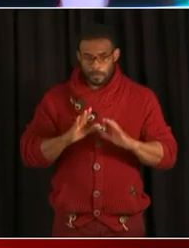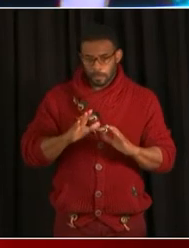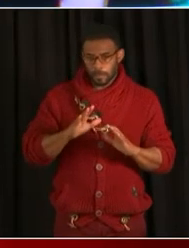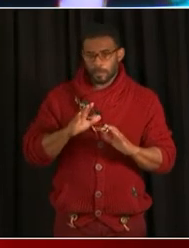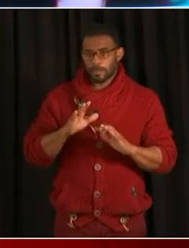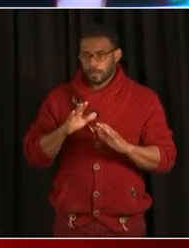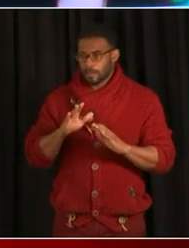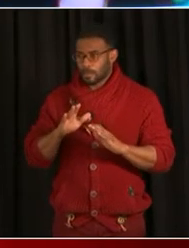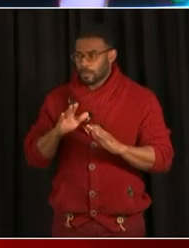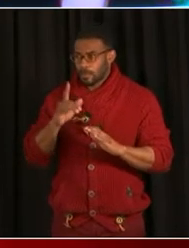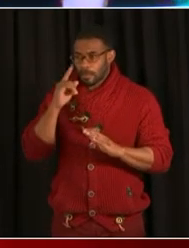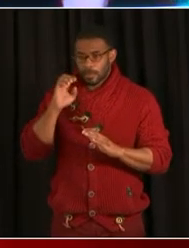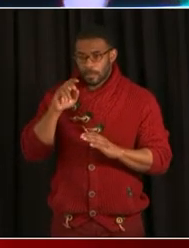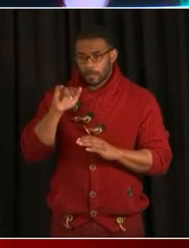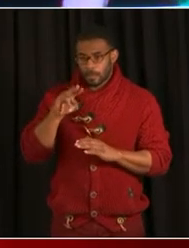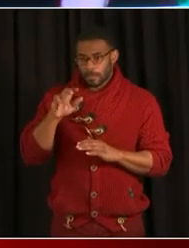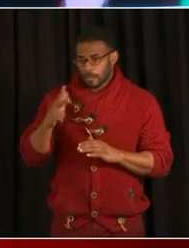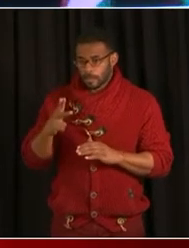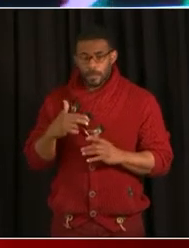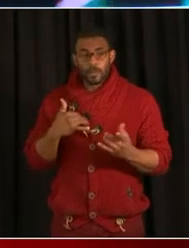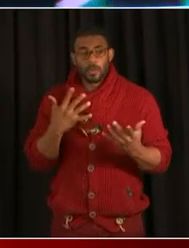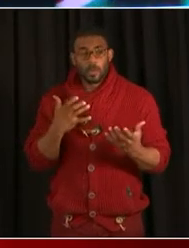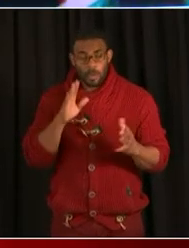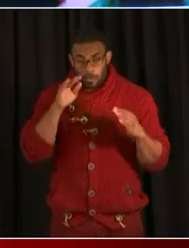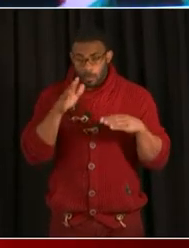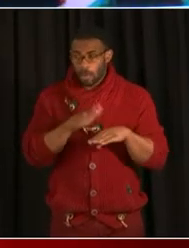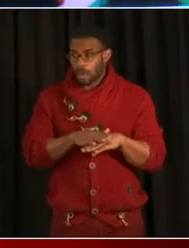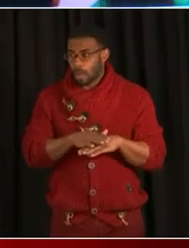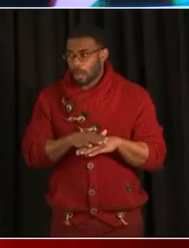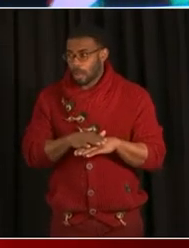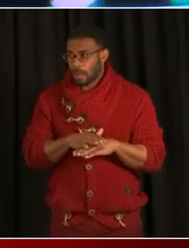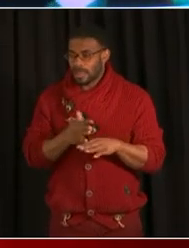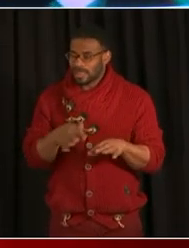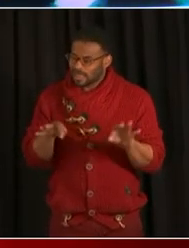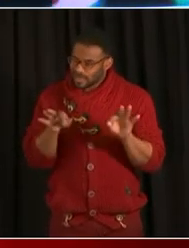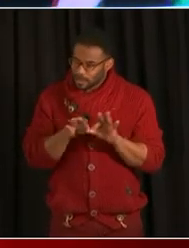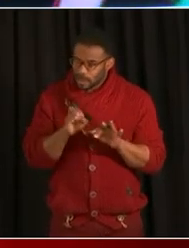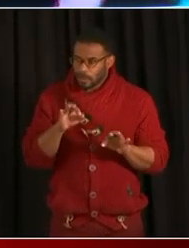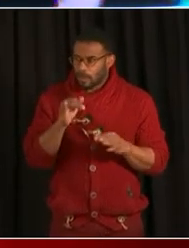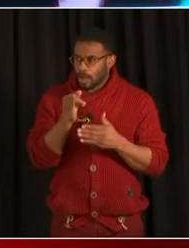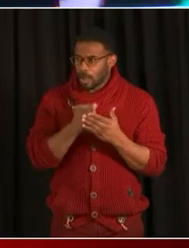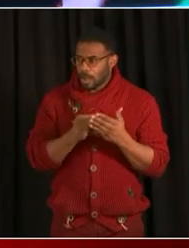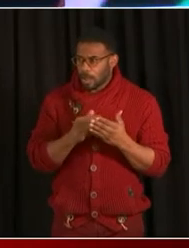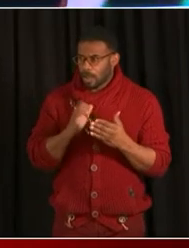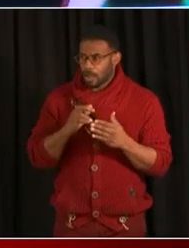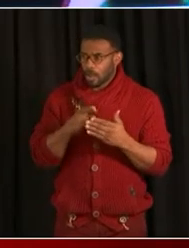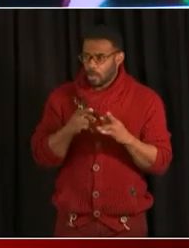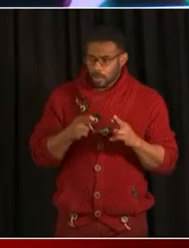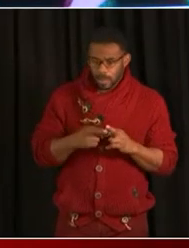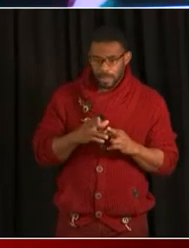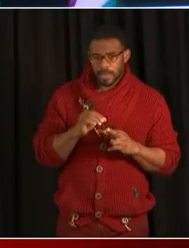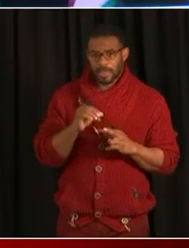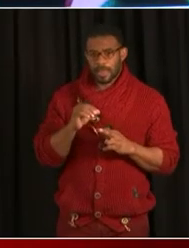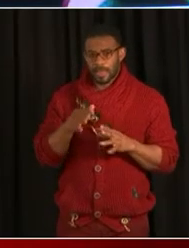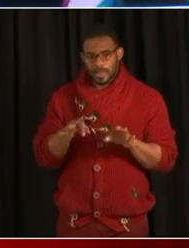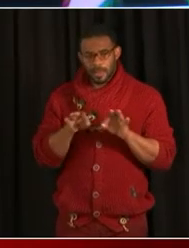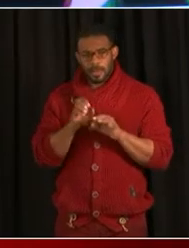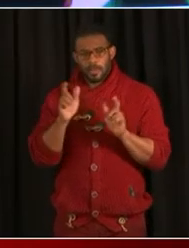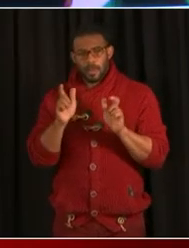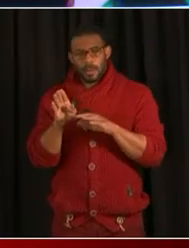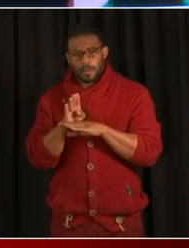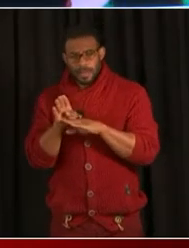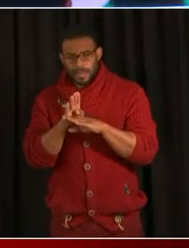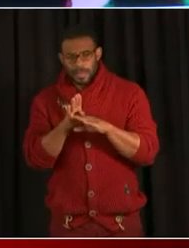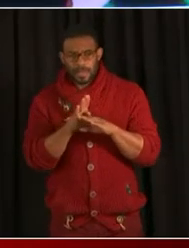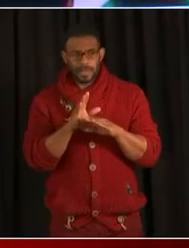entrepreneur, C. Lorenzo Evans III. We wanted to focus on the vitality of artists in our region and the vitality of